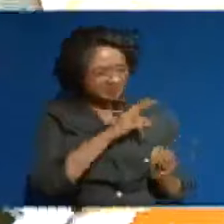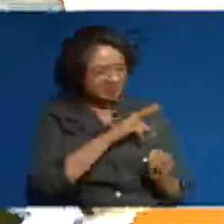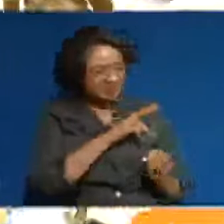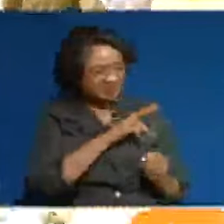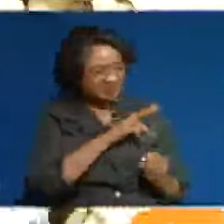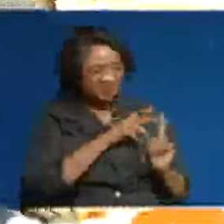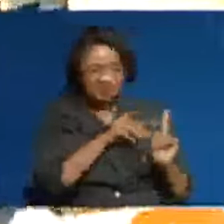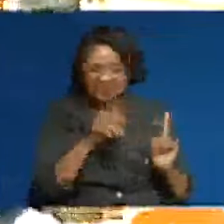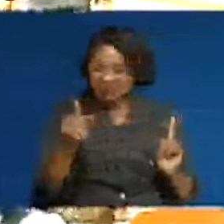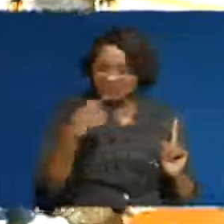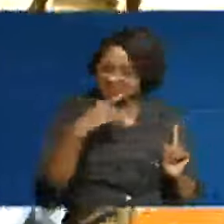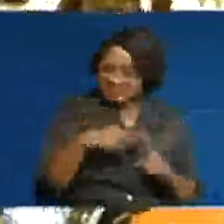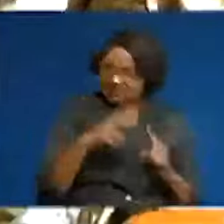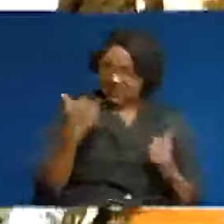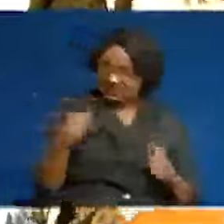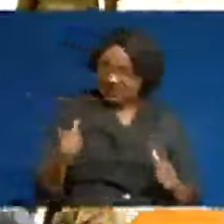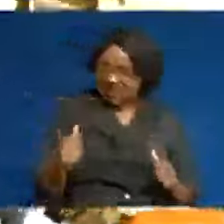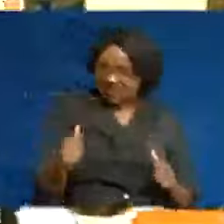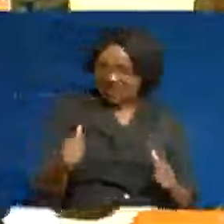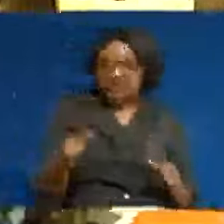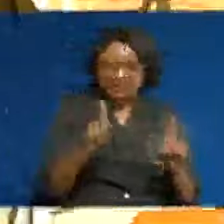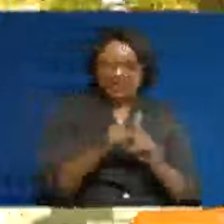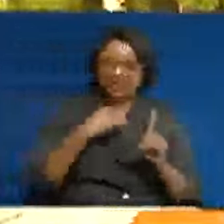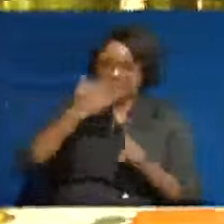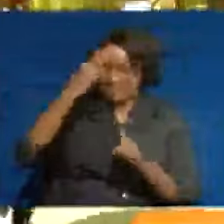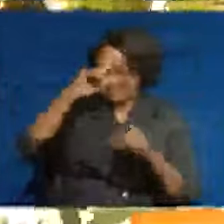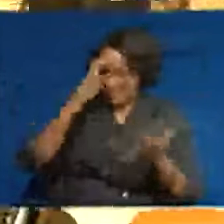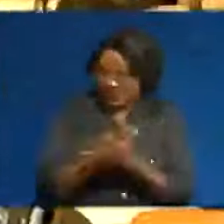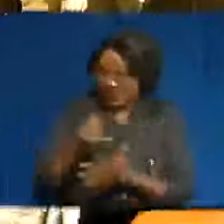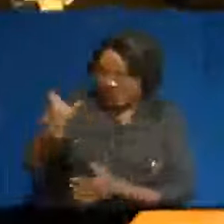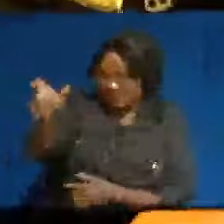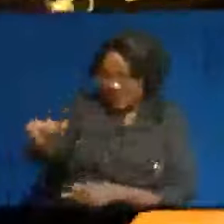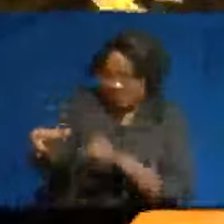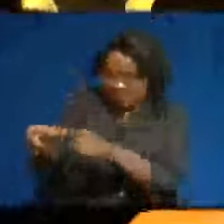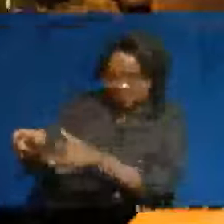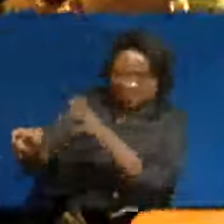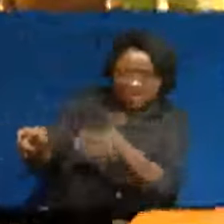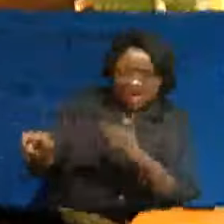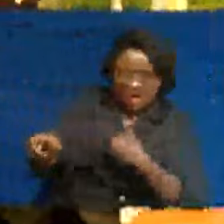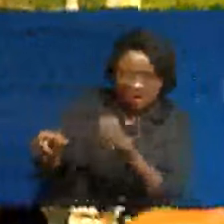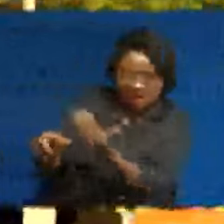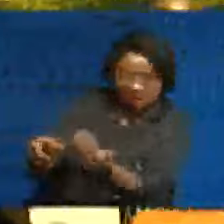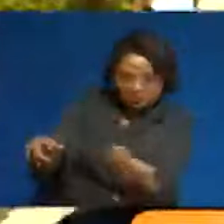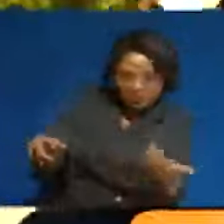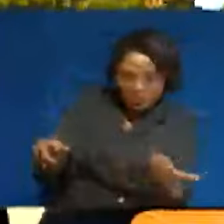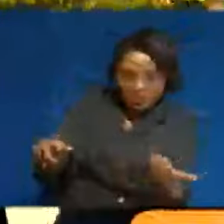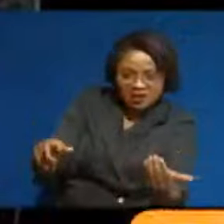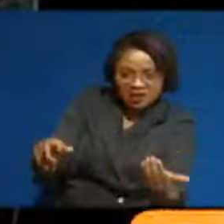And looking at somebody who I believe has children, has families,